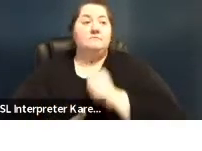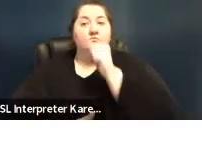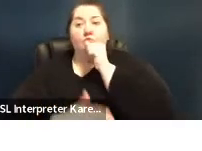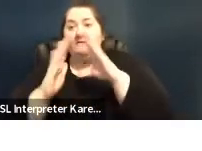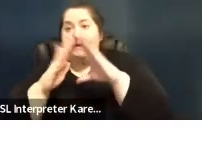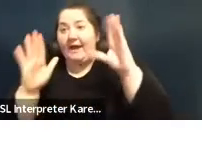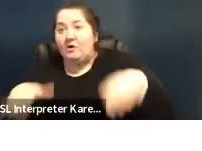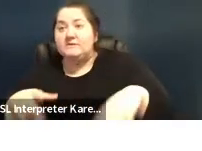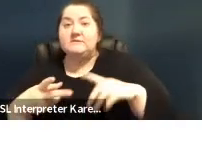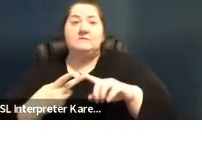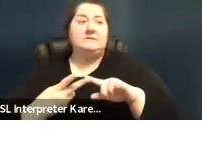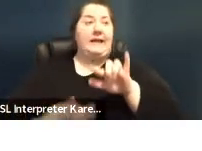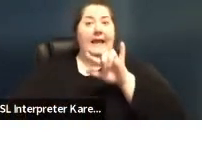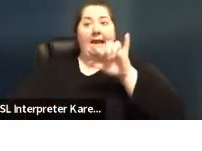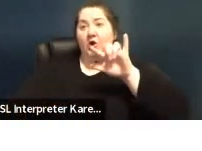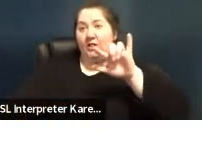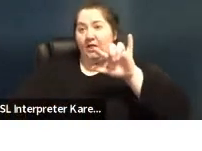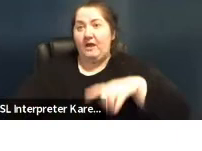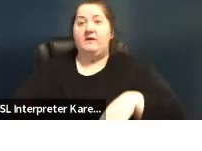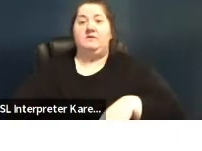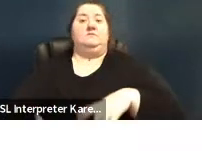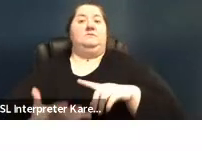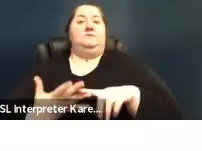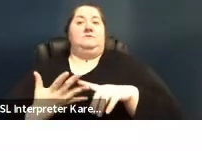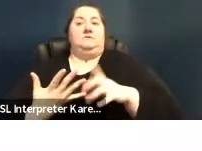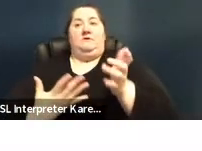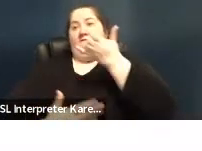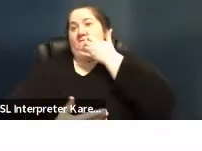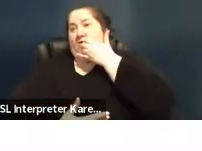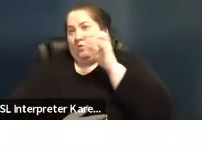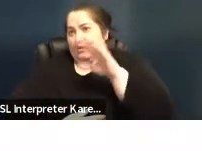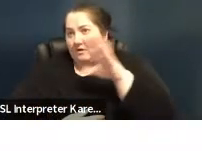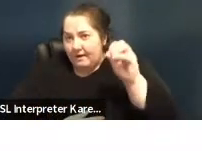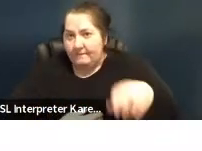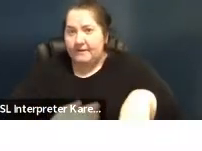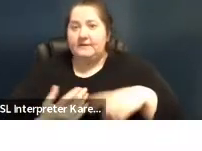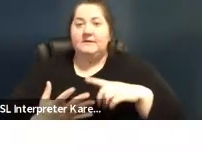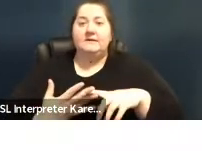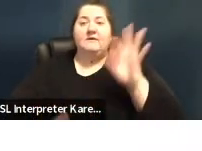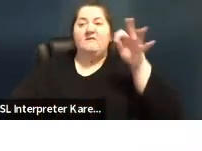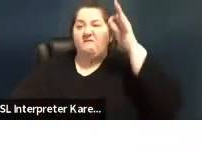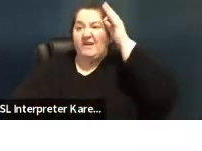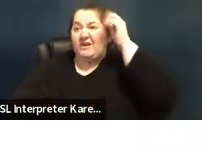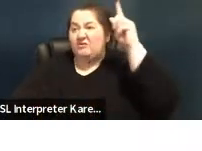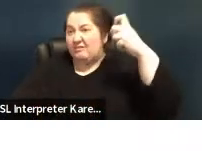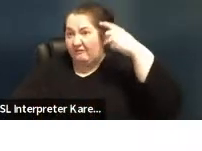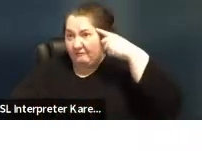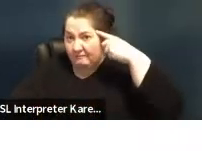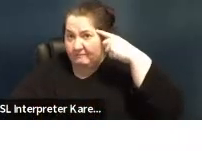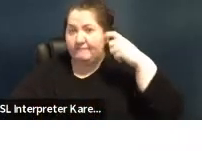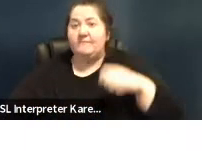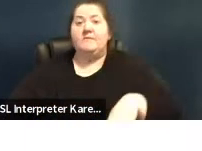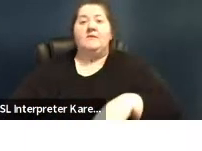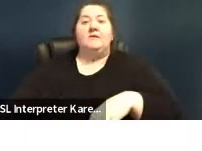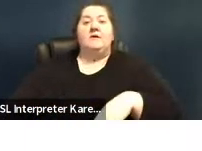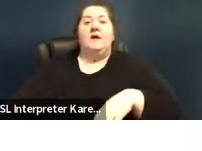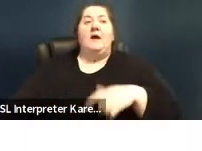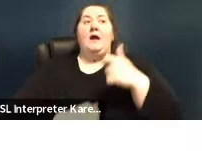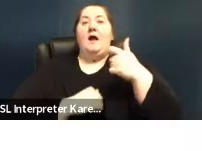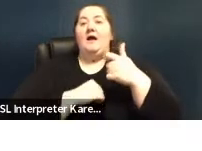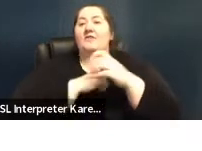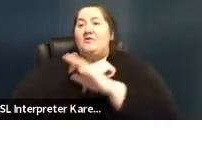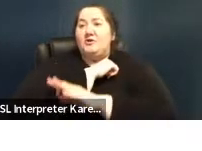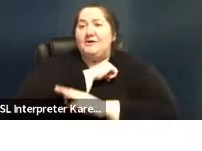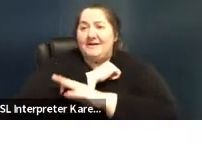housing, airlines, the telephone companies, the federal government, foreign